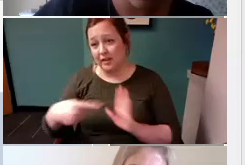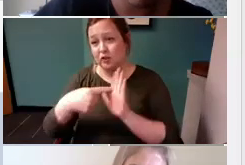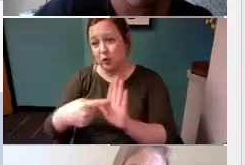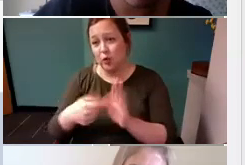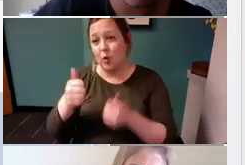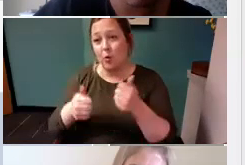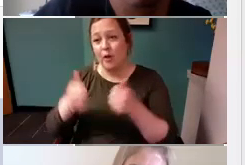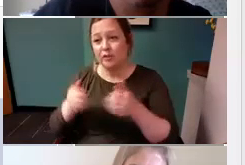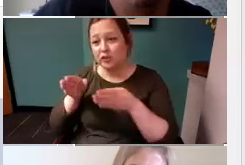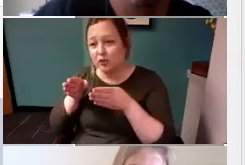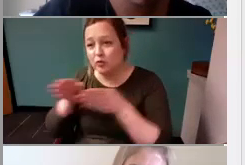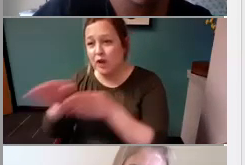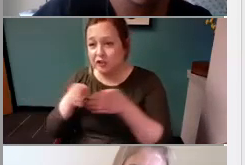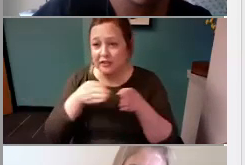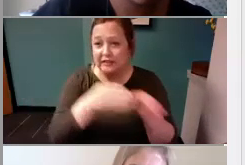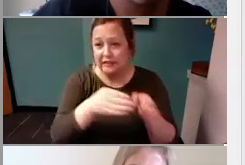previous example here,